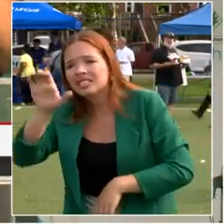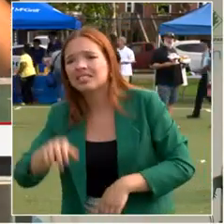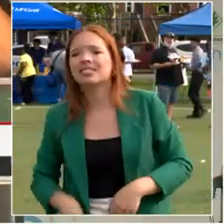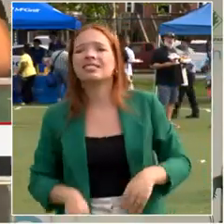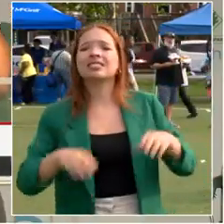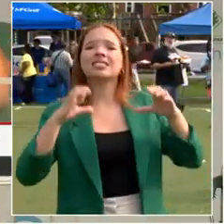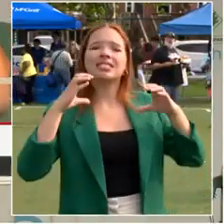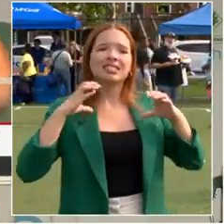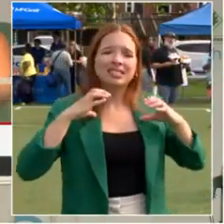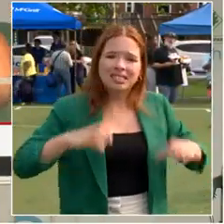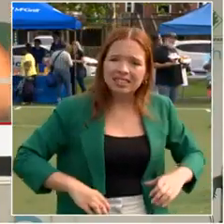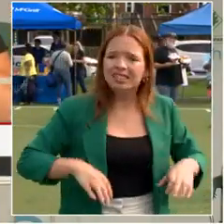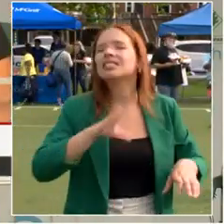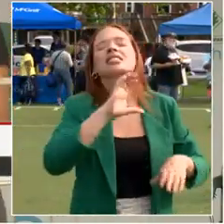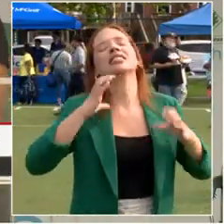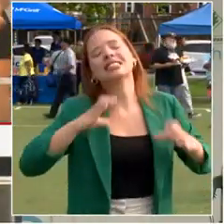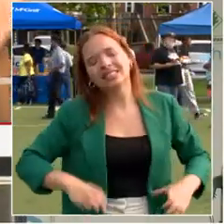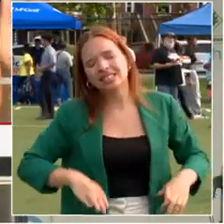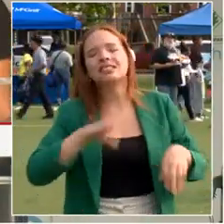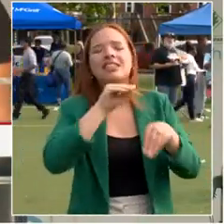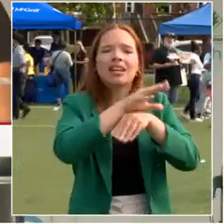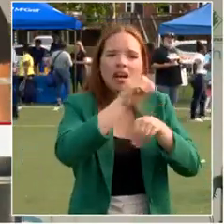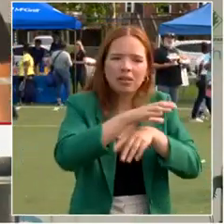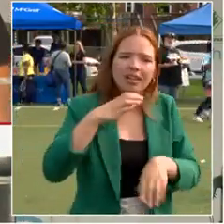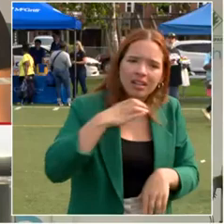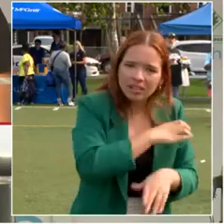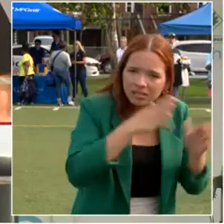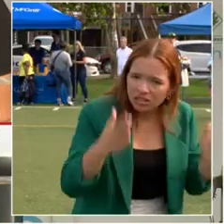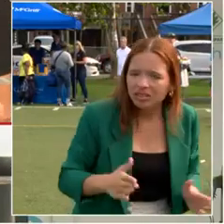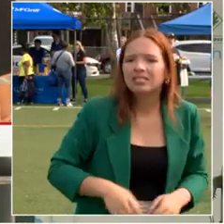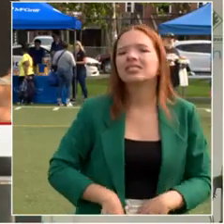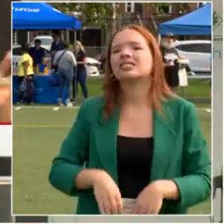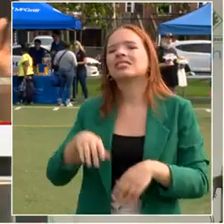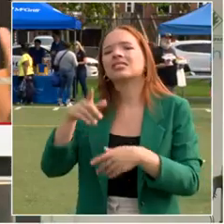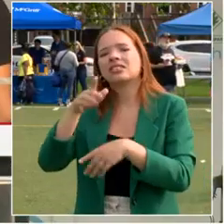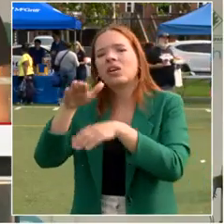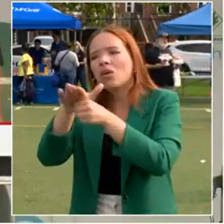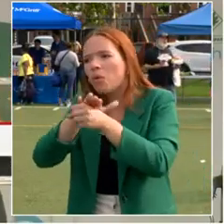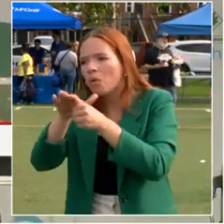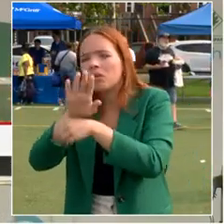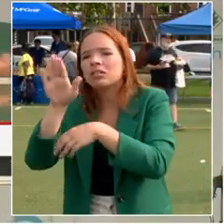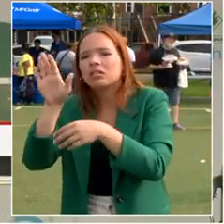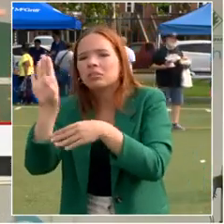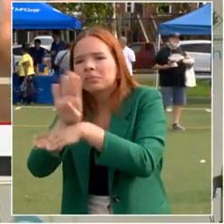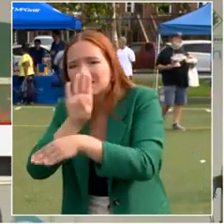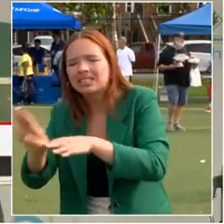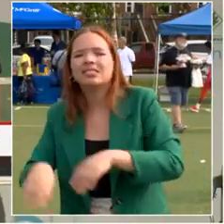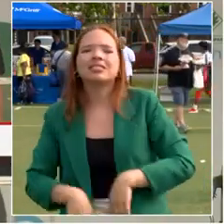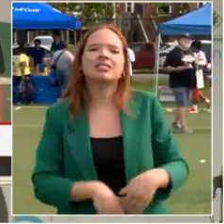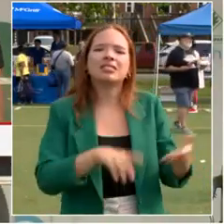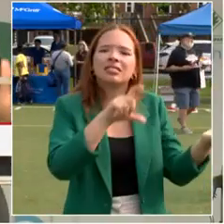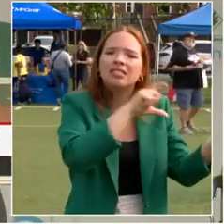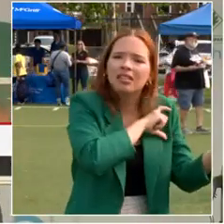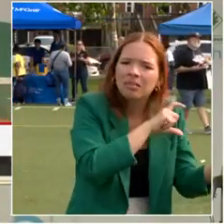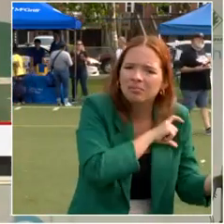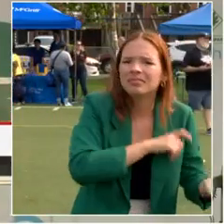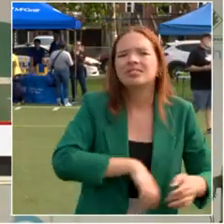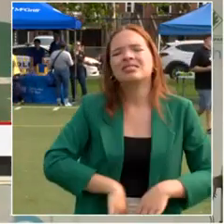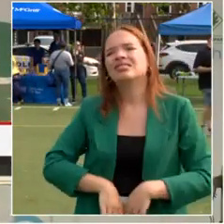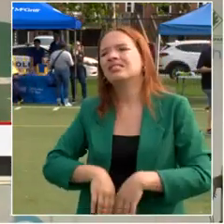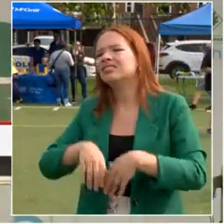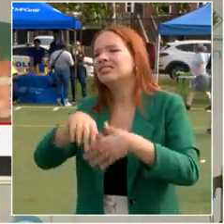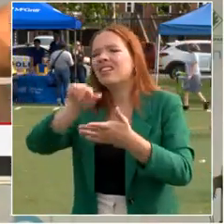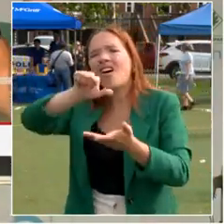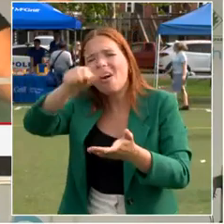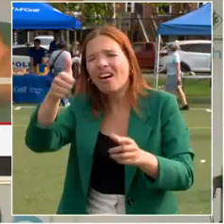local businesses, and local, state, and federal law enforcement agencies for your support, for your dedication, and your hard